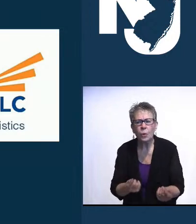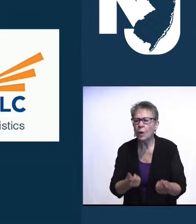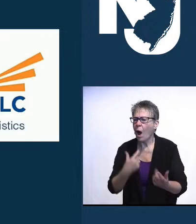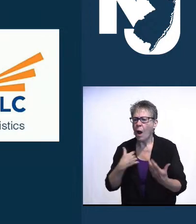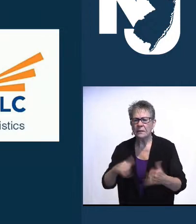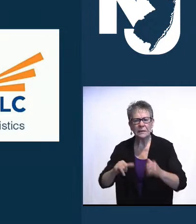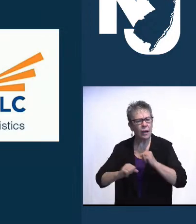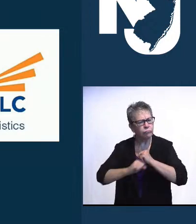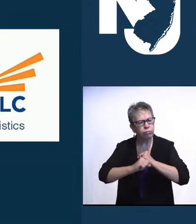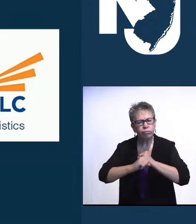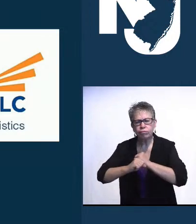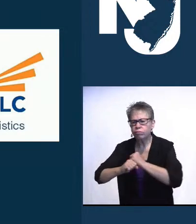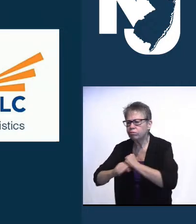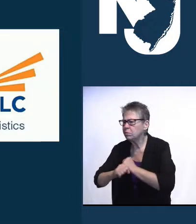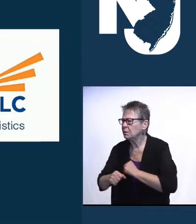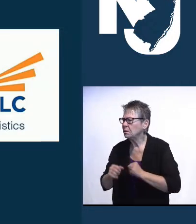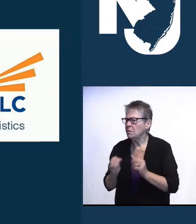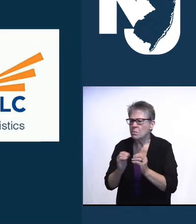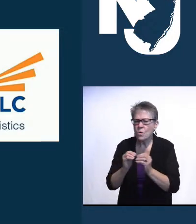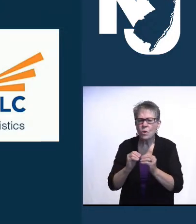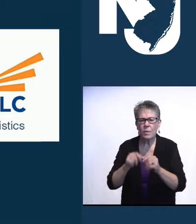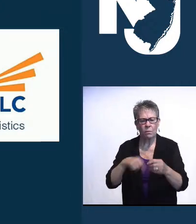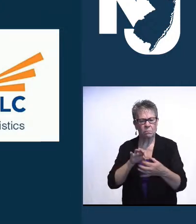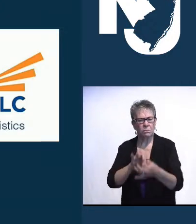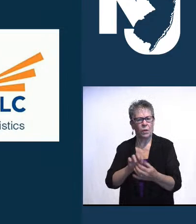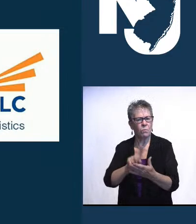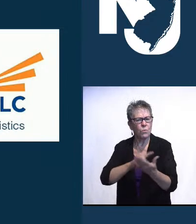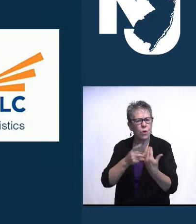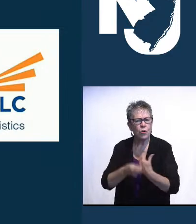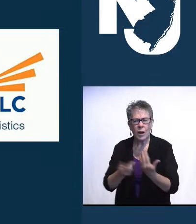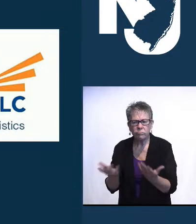said, you know what, that's good advice. From the Department of Labor,